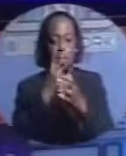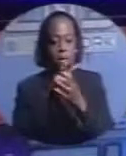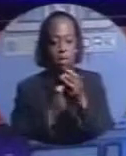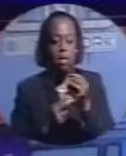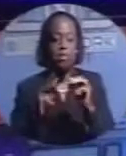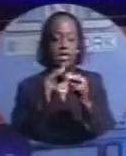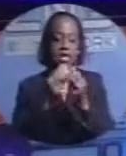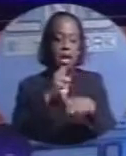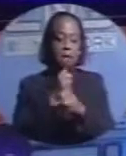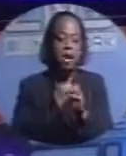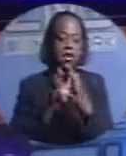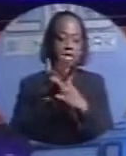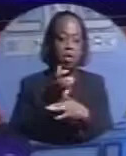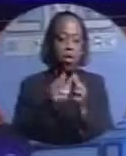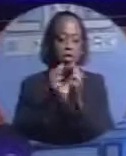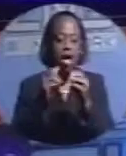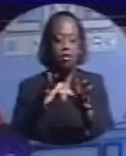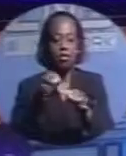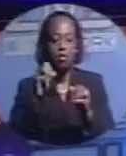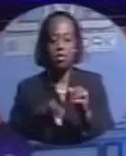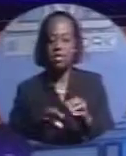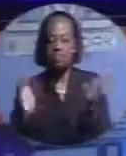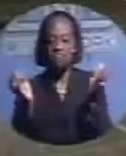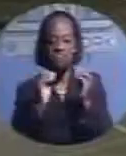single game in the playoffs.